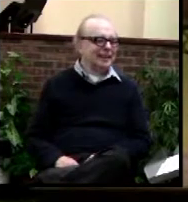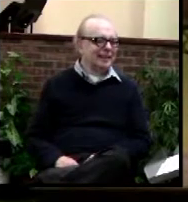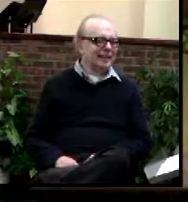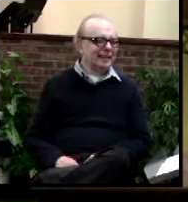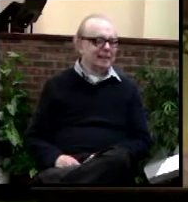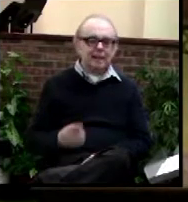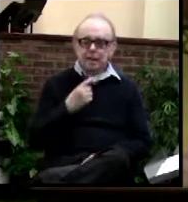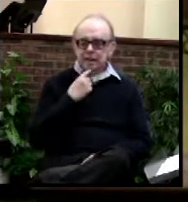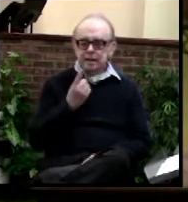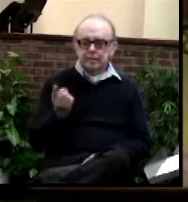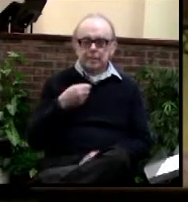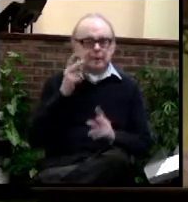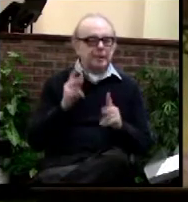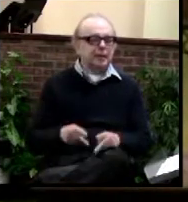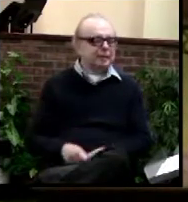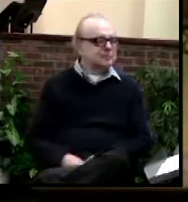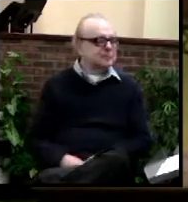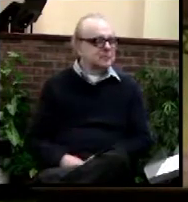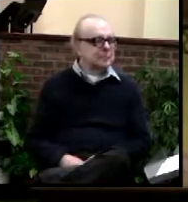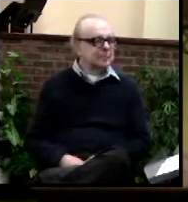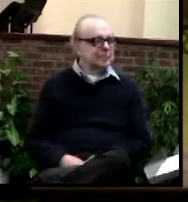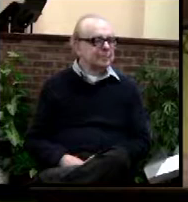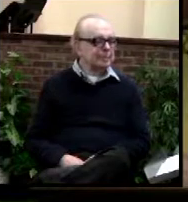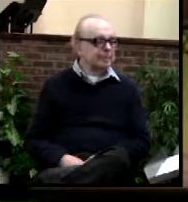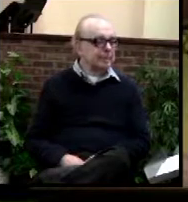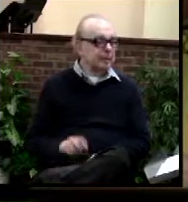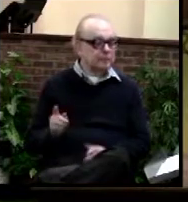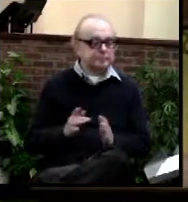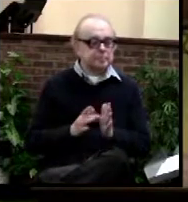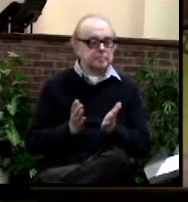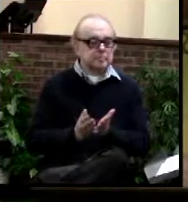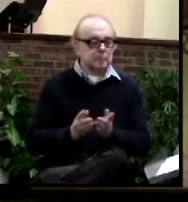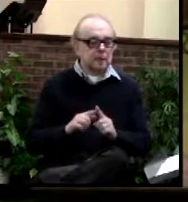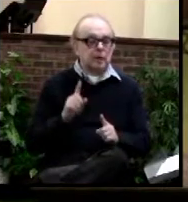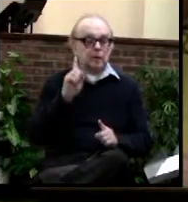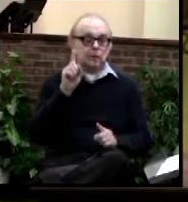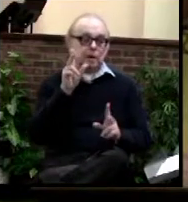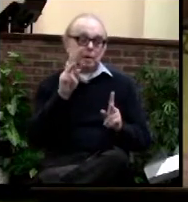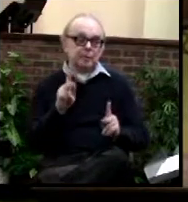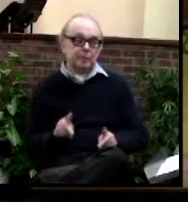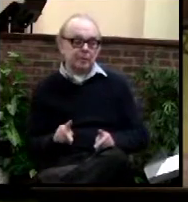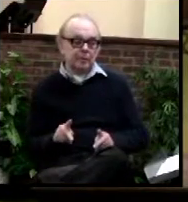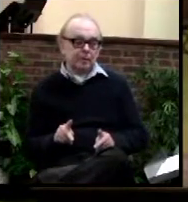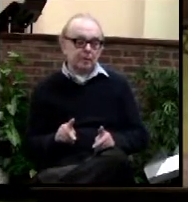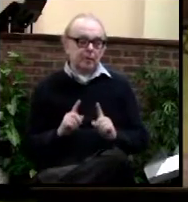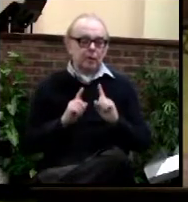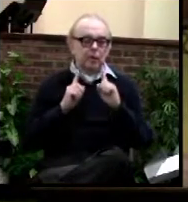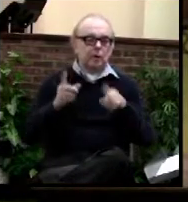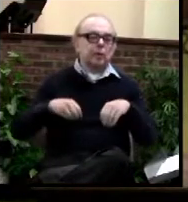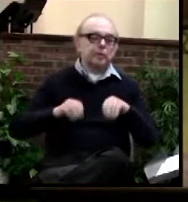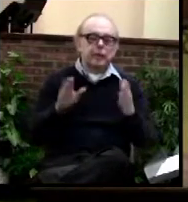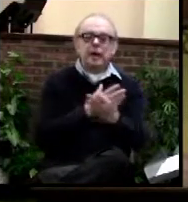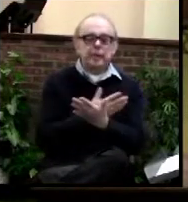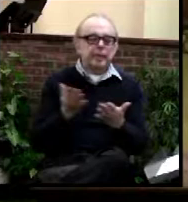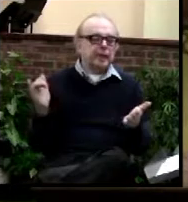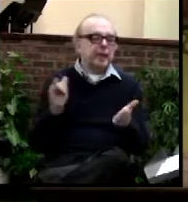told anybody in the Bible but one person to go and sell everything that you